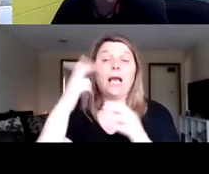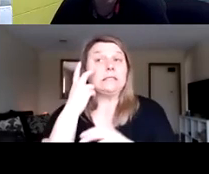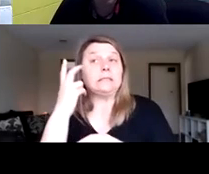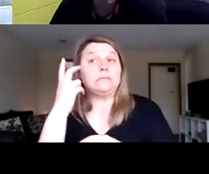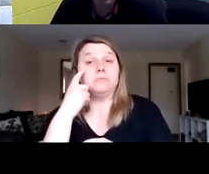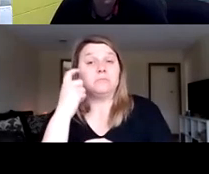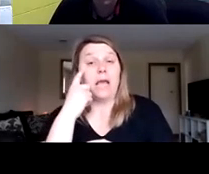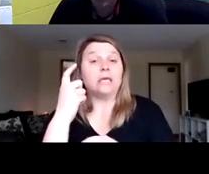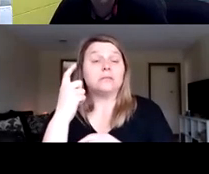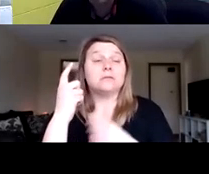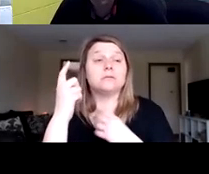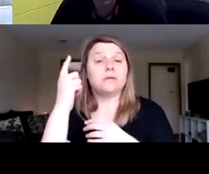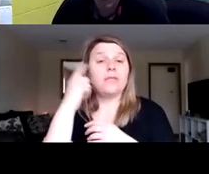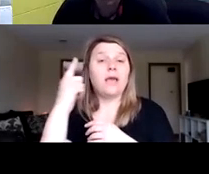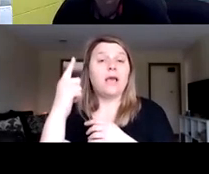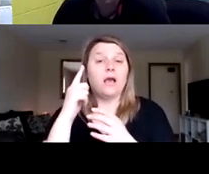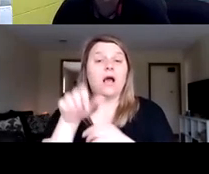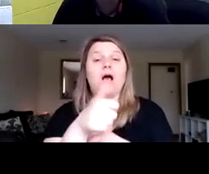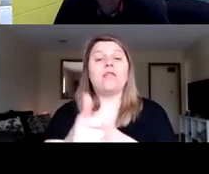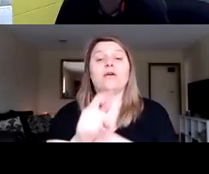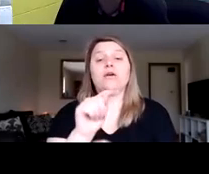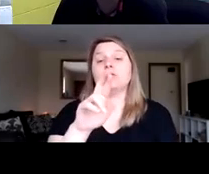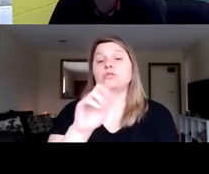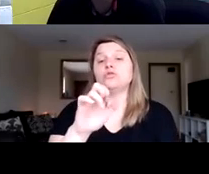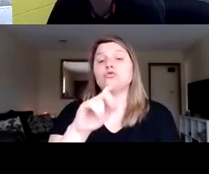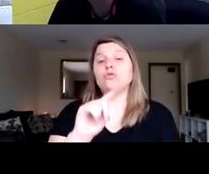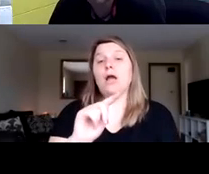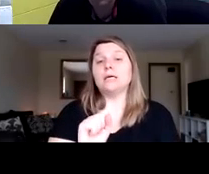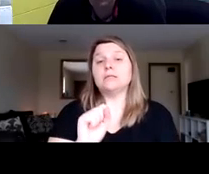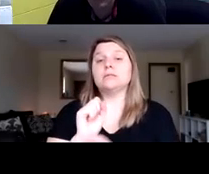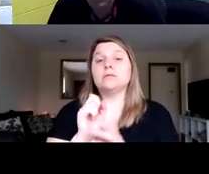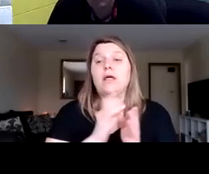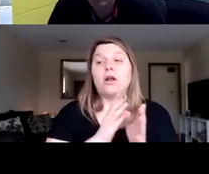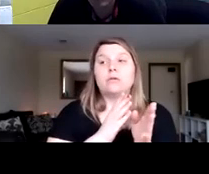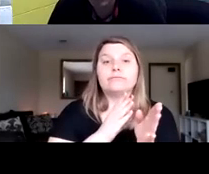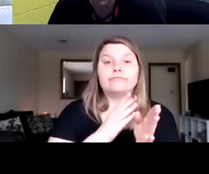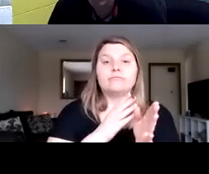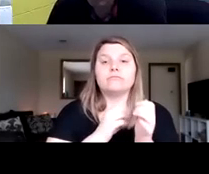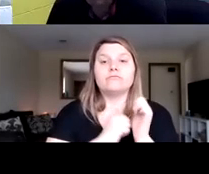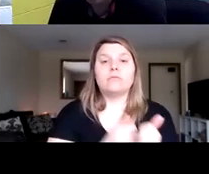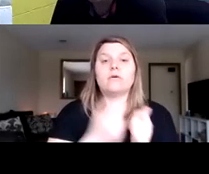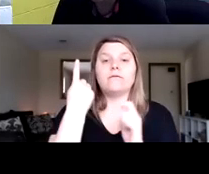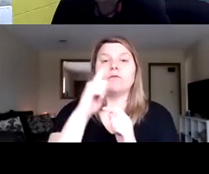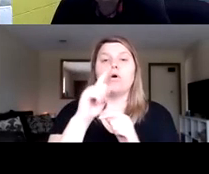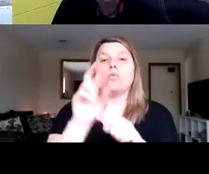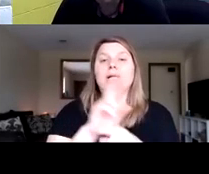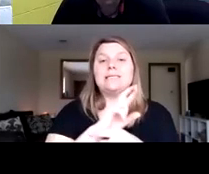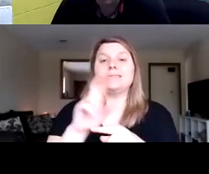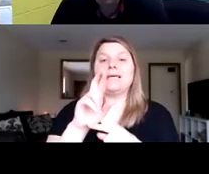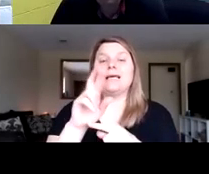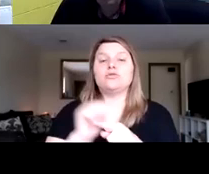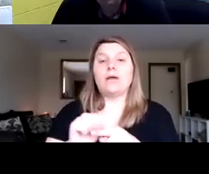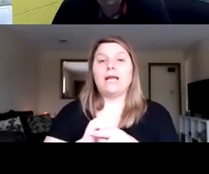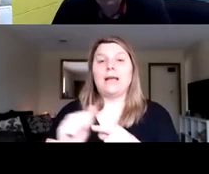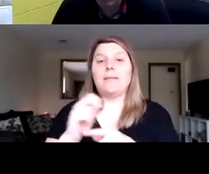somewhere within the country tracks that are kind of analogous to what we see in the residency training programs. And then I